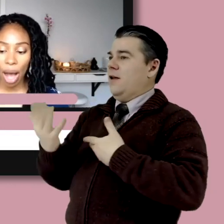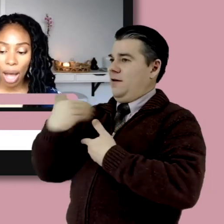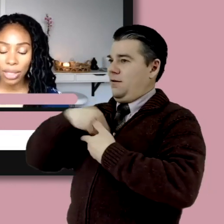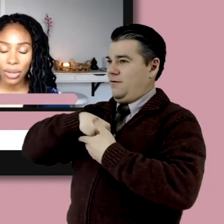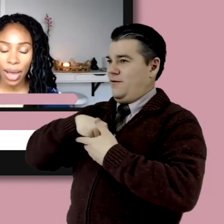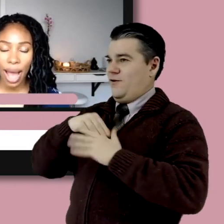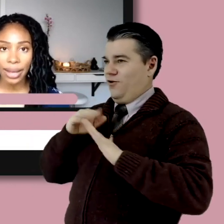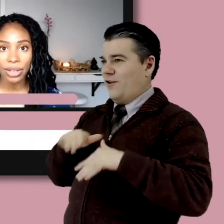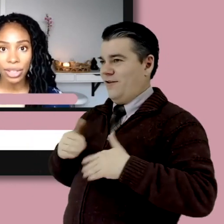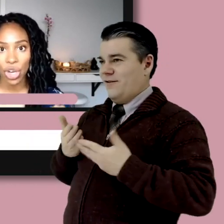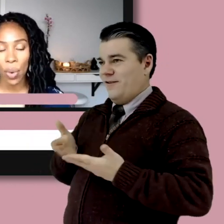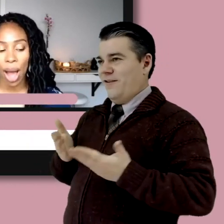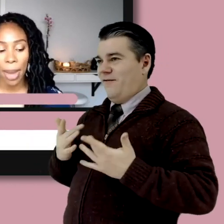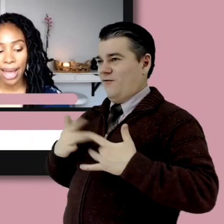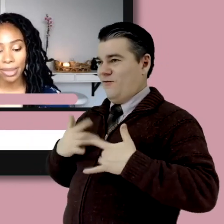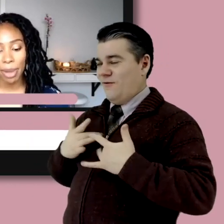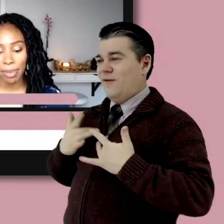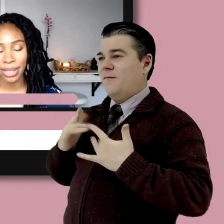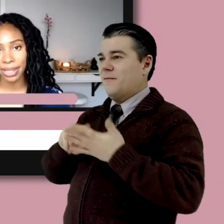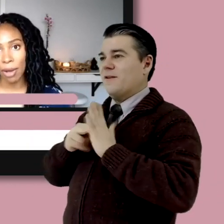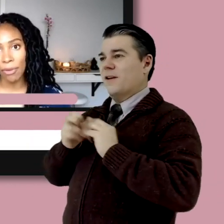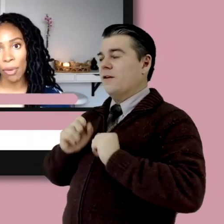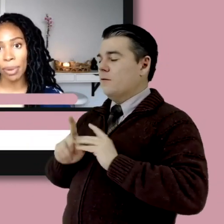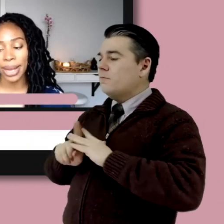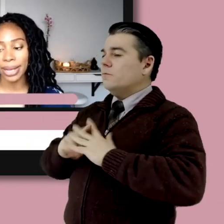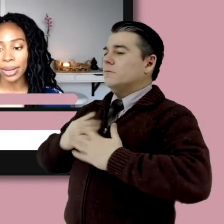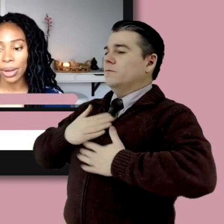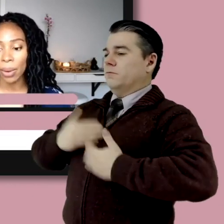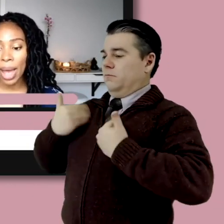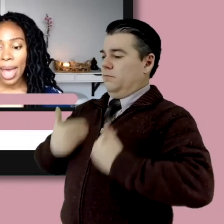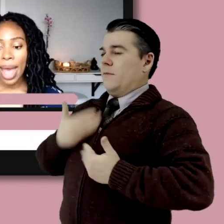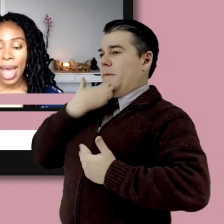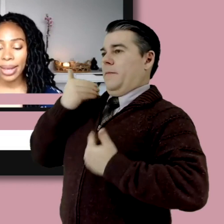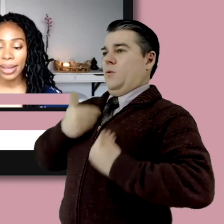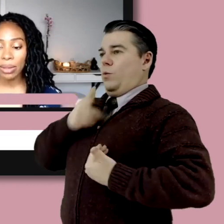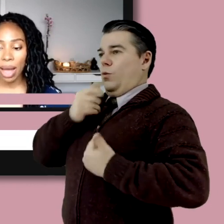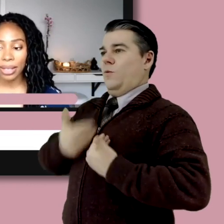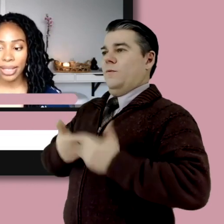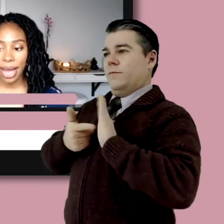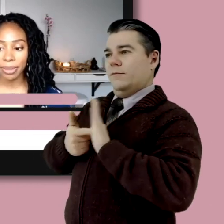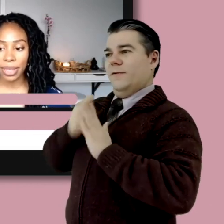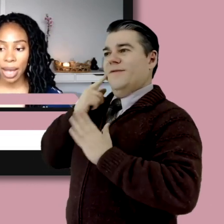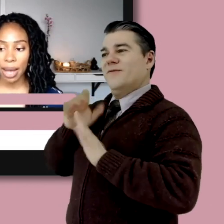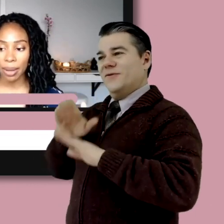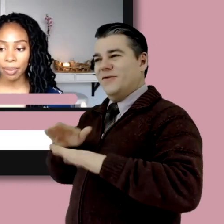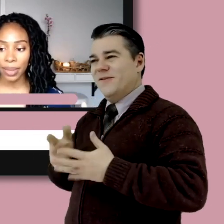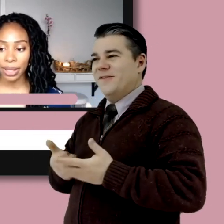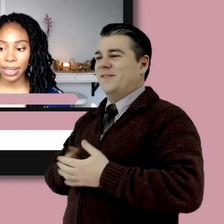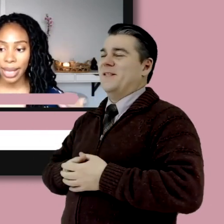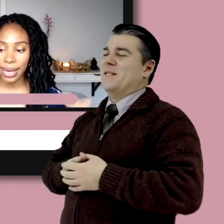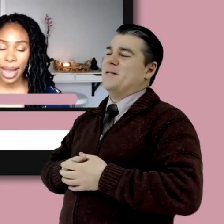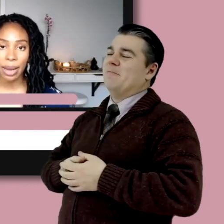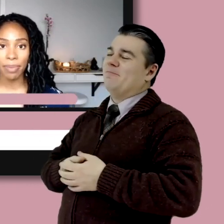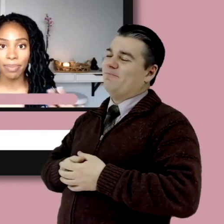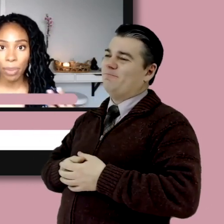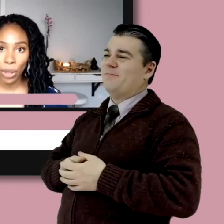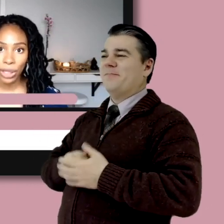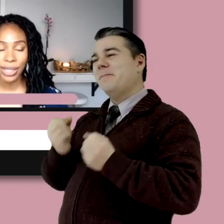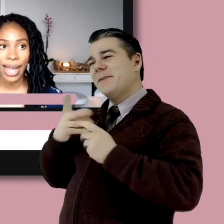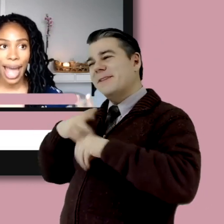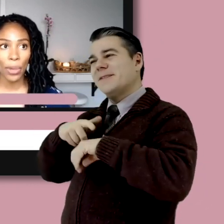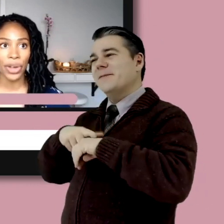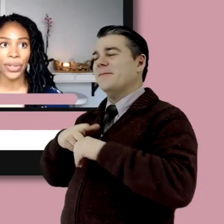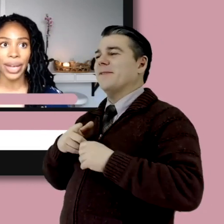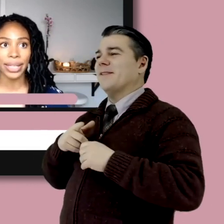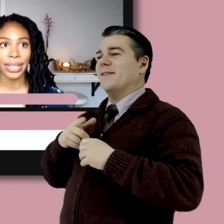going on so that I can show up as my best self for my kiddo. And I think a lot of times society kind of